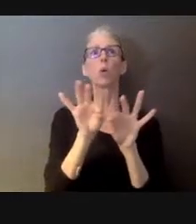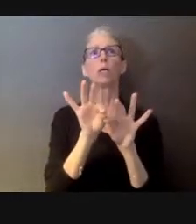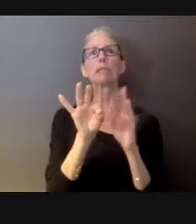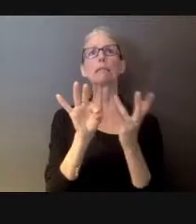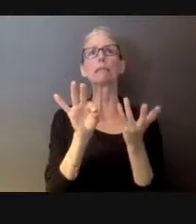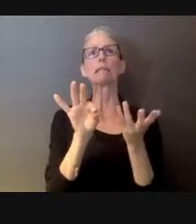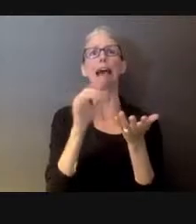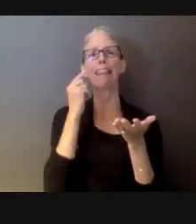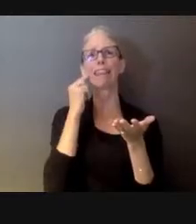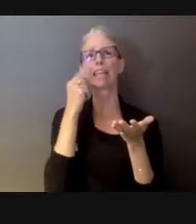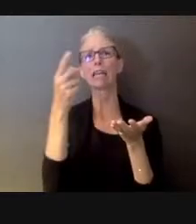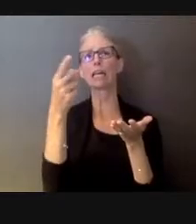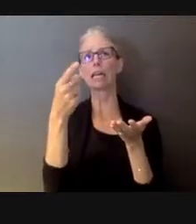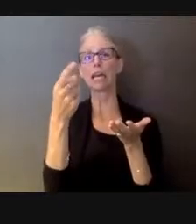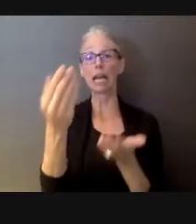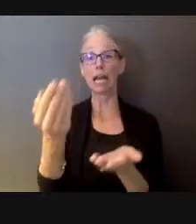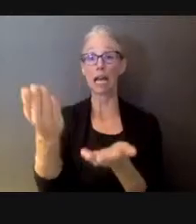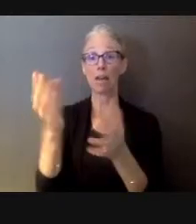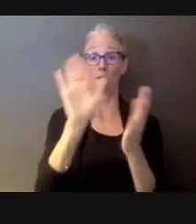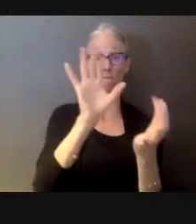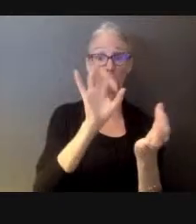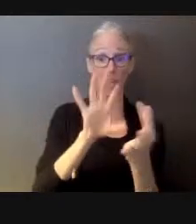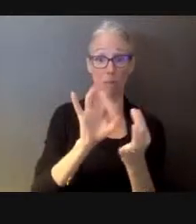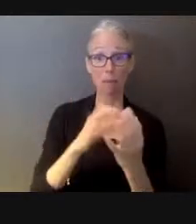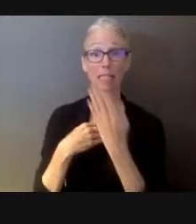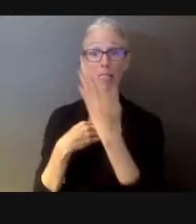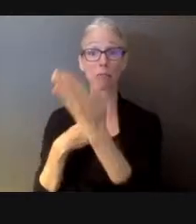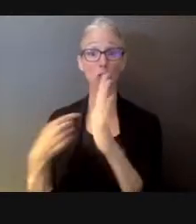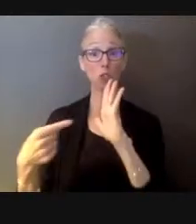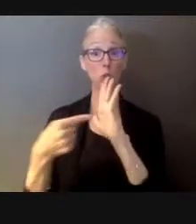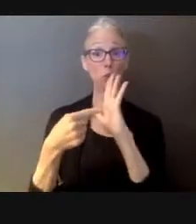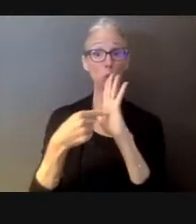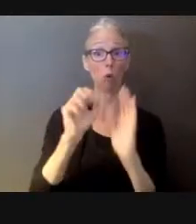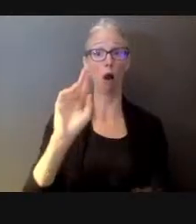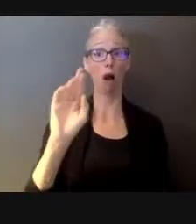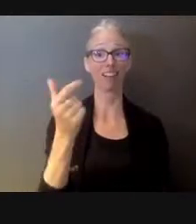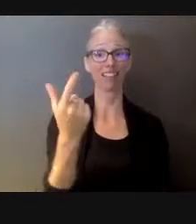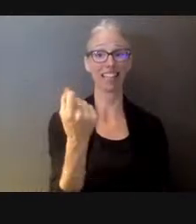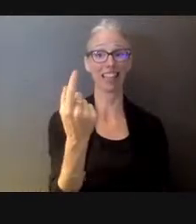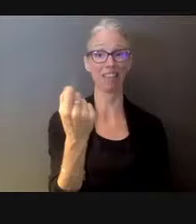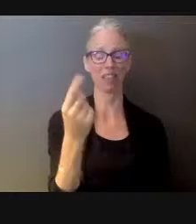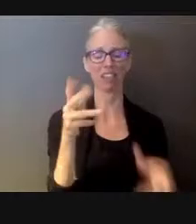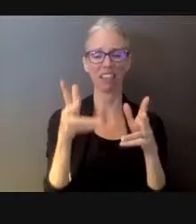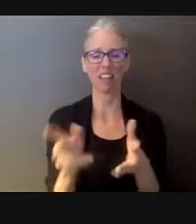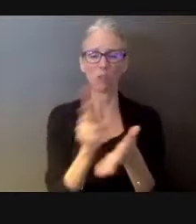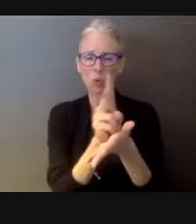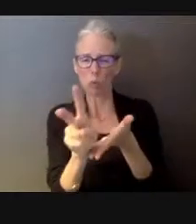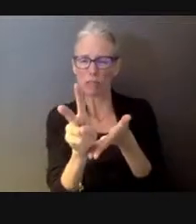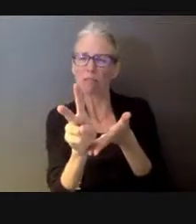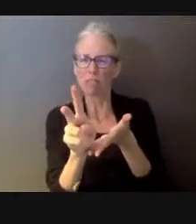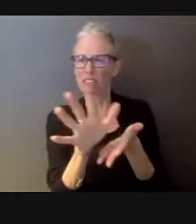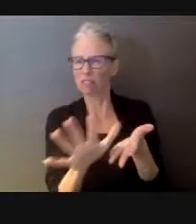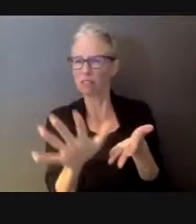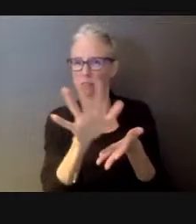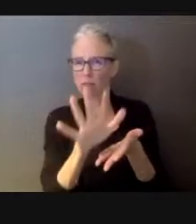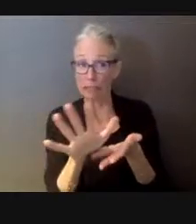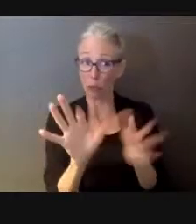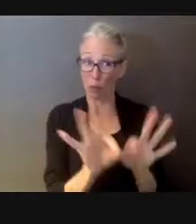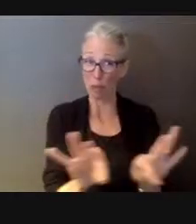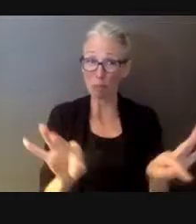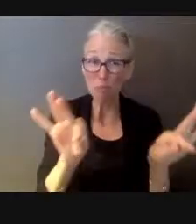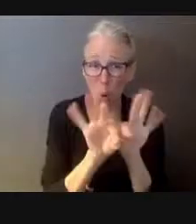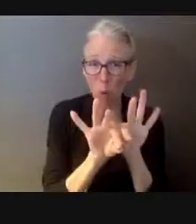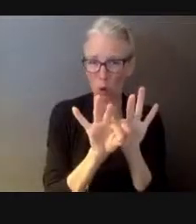is August 11th, which is in about 2.5 weeks. So there is some urgency to putting together some